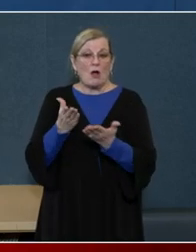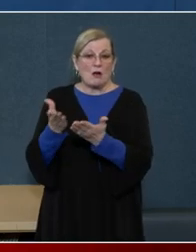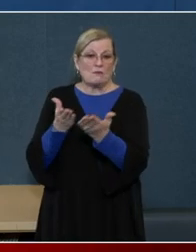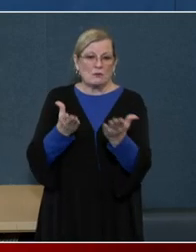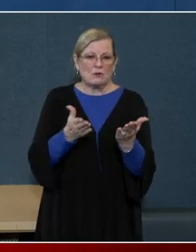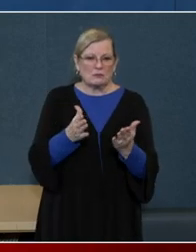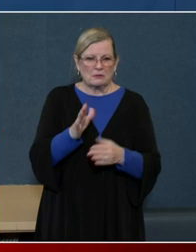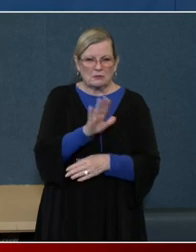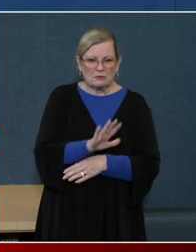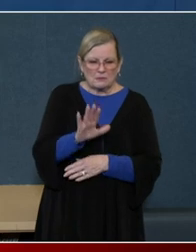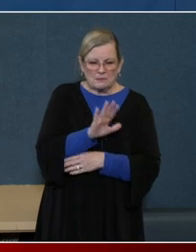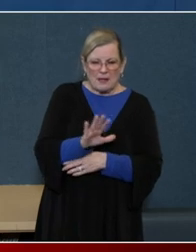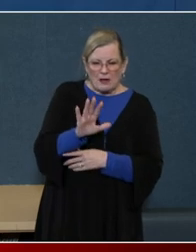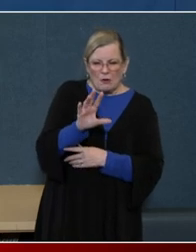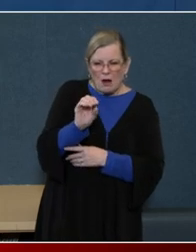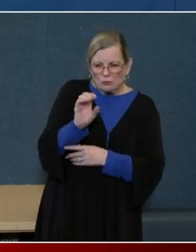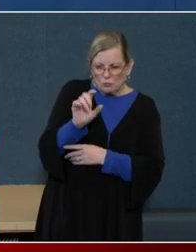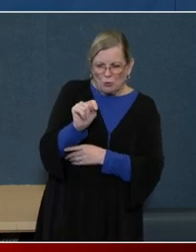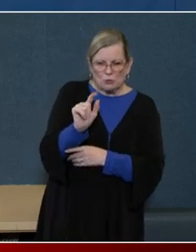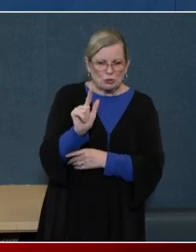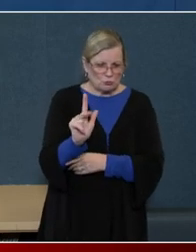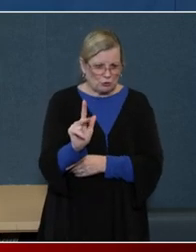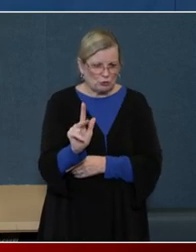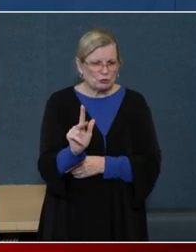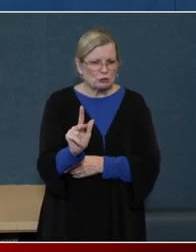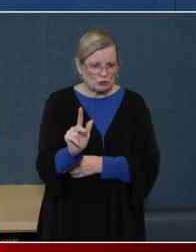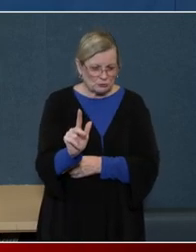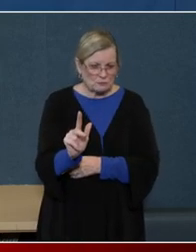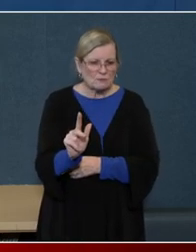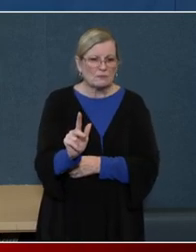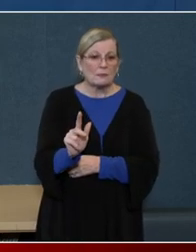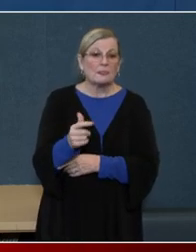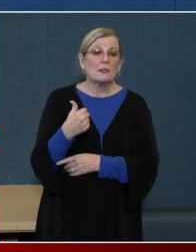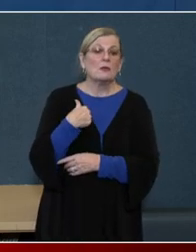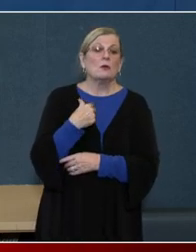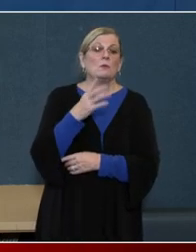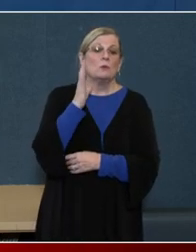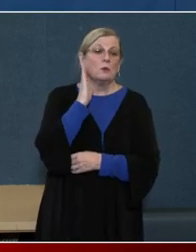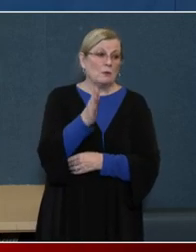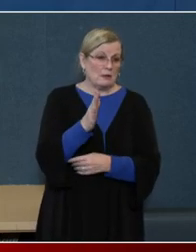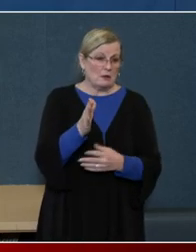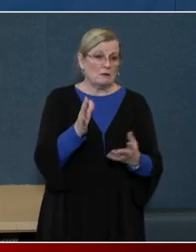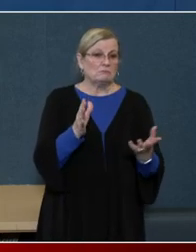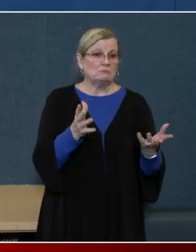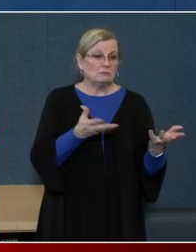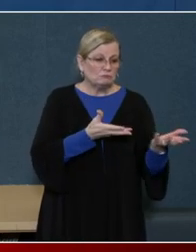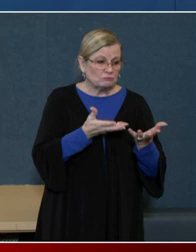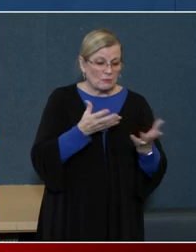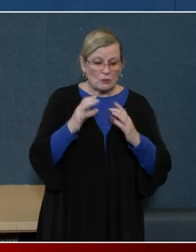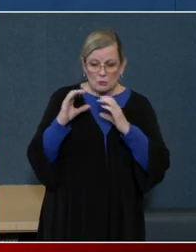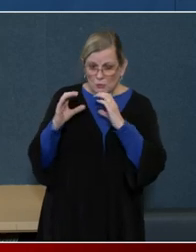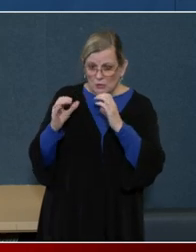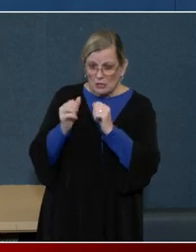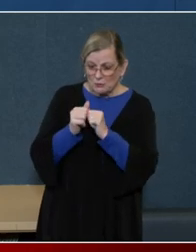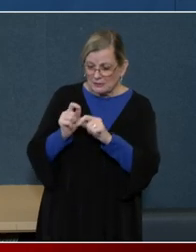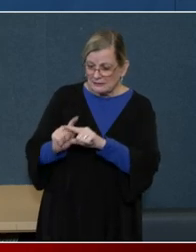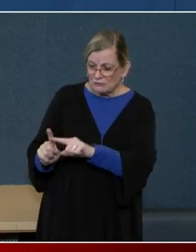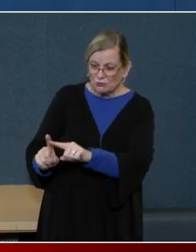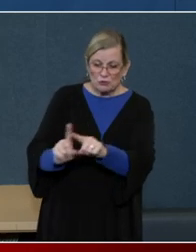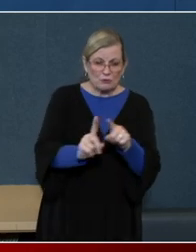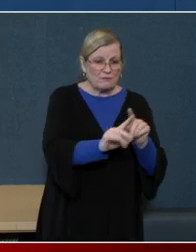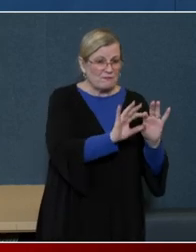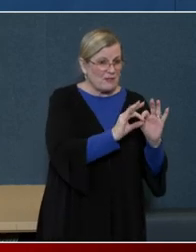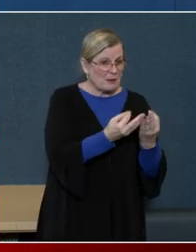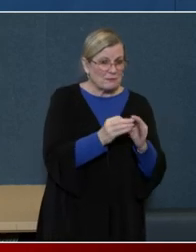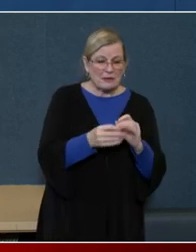23rd, and then we also will communicate with families about the expectation and the